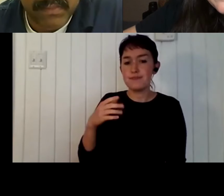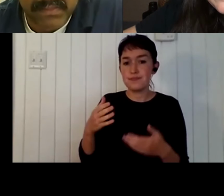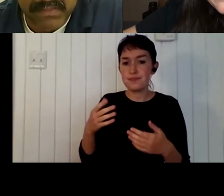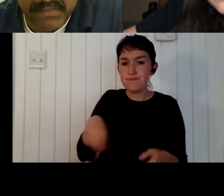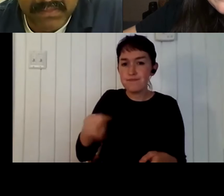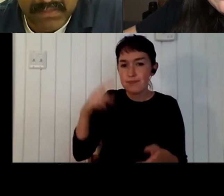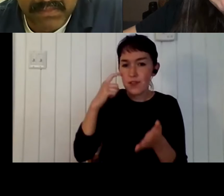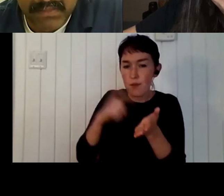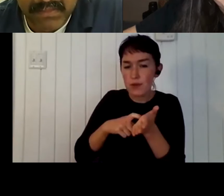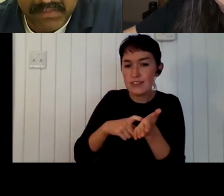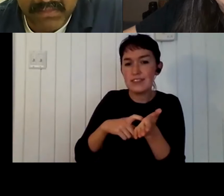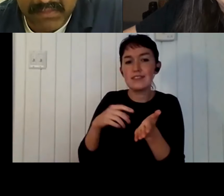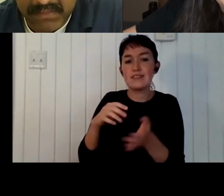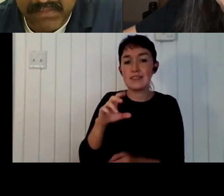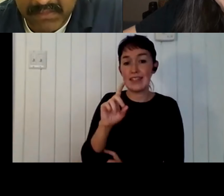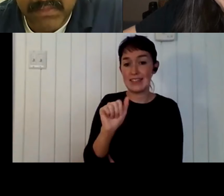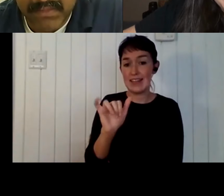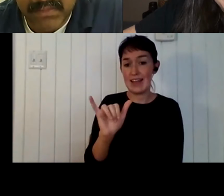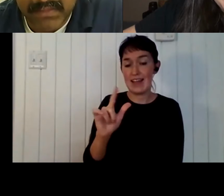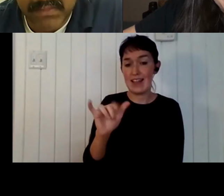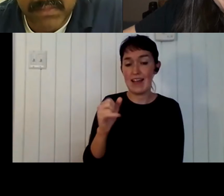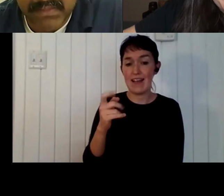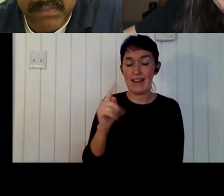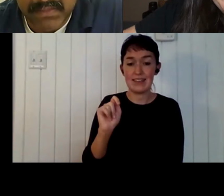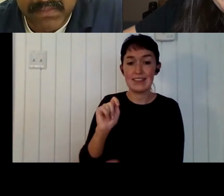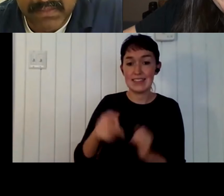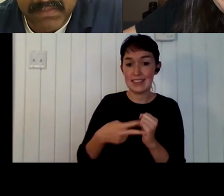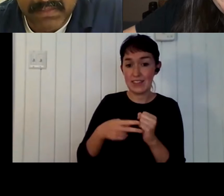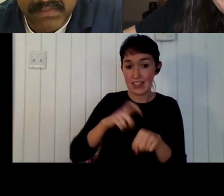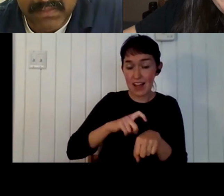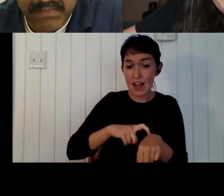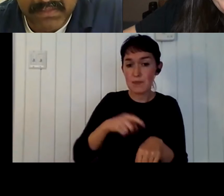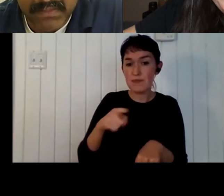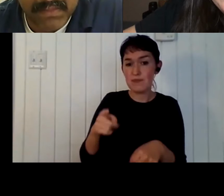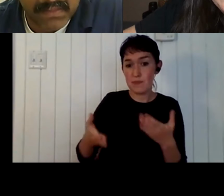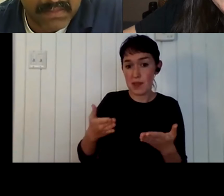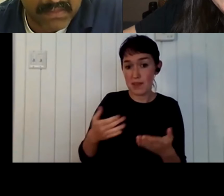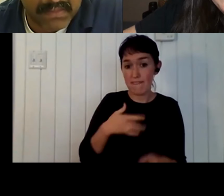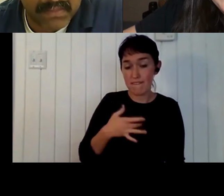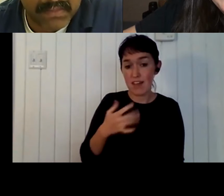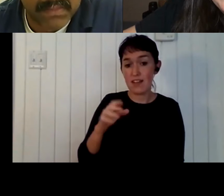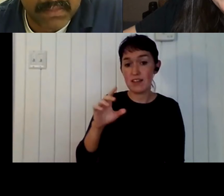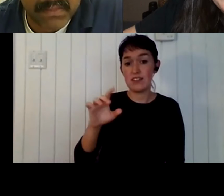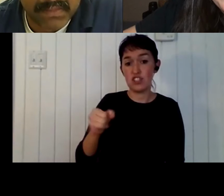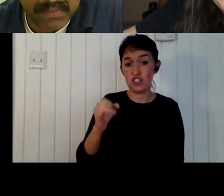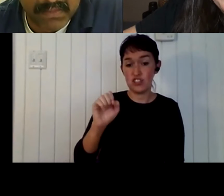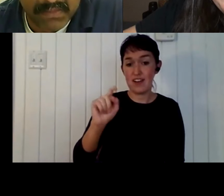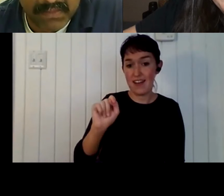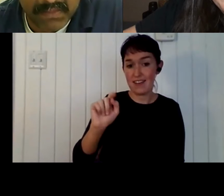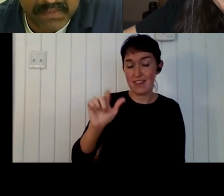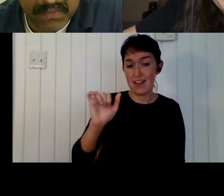little jet lagged after daylight savings. So speaking a little less to the mental health aspect, we know